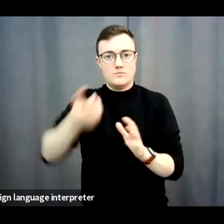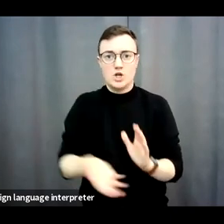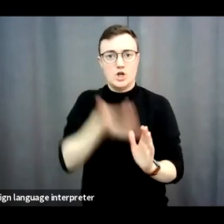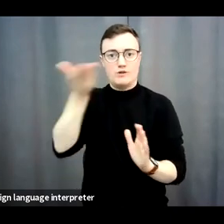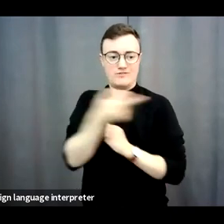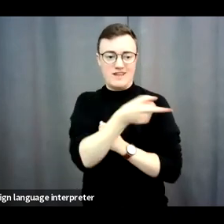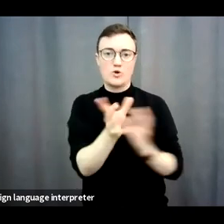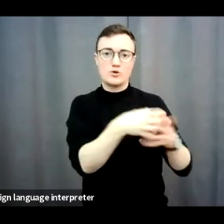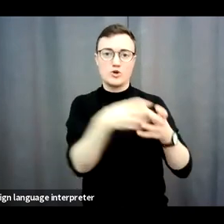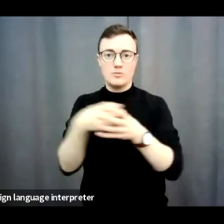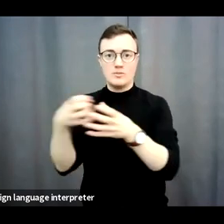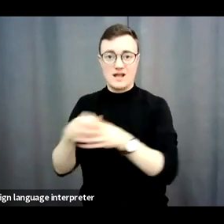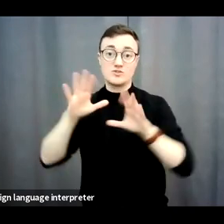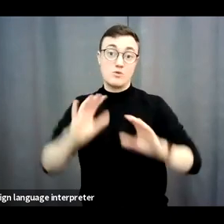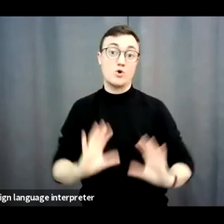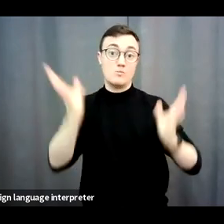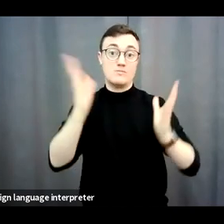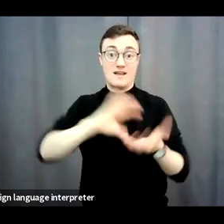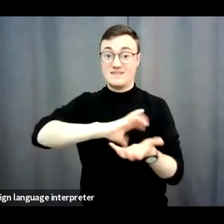by the crisis that we are in.